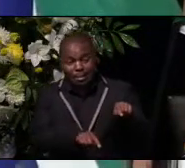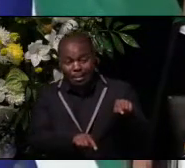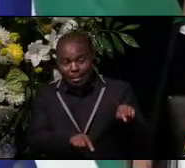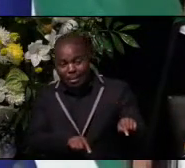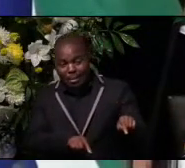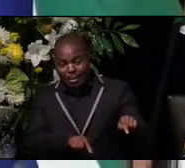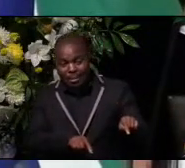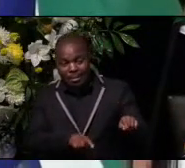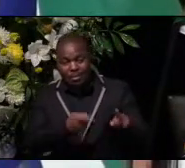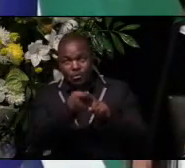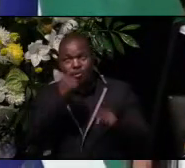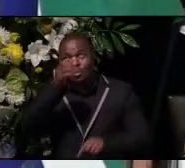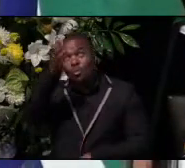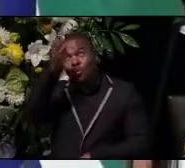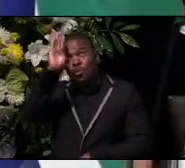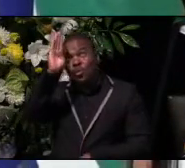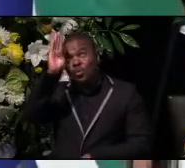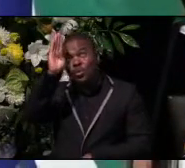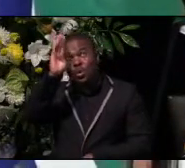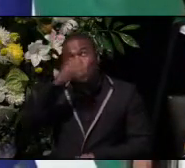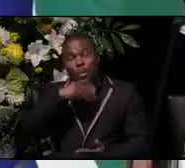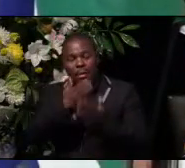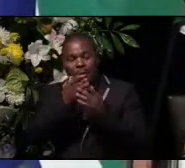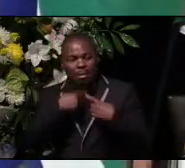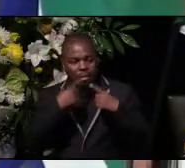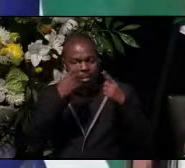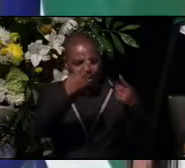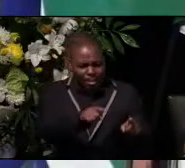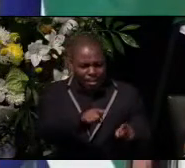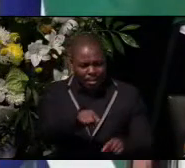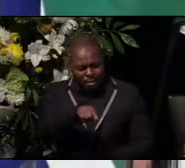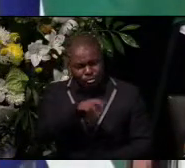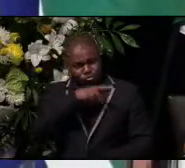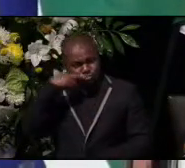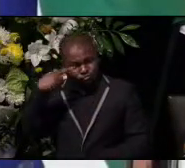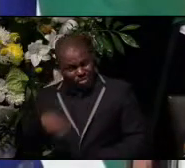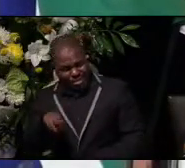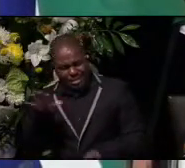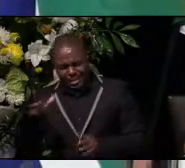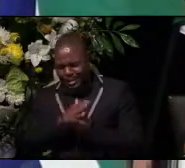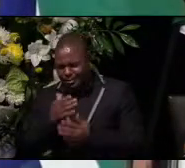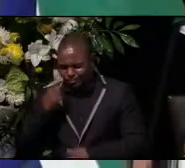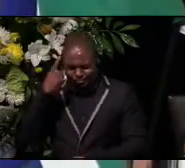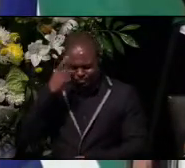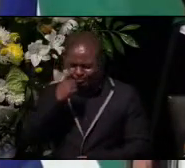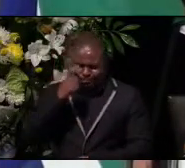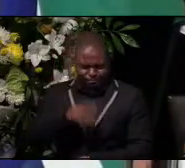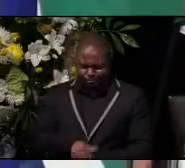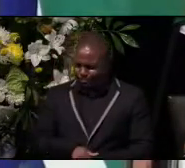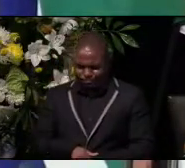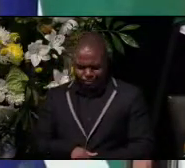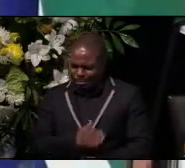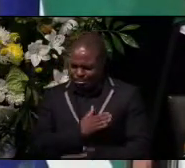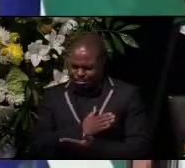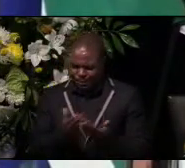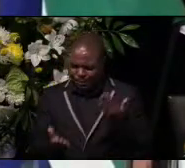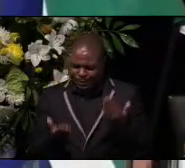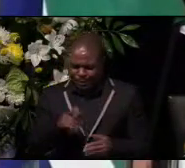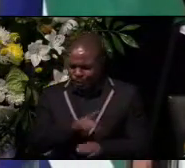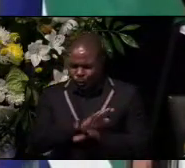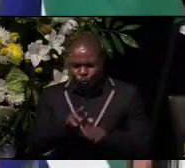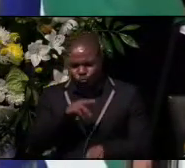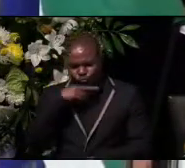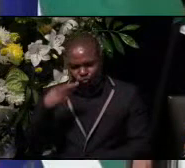of God to get to the promised land was not a fiction and they started creating their own Gods